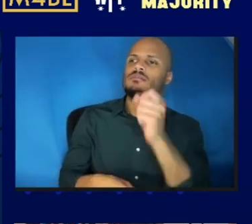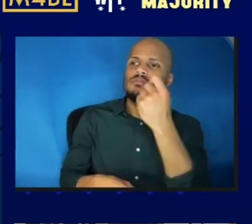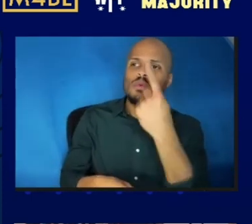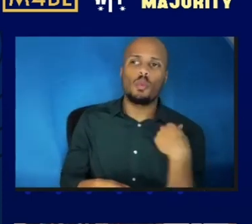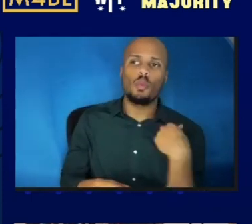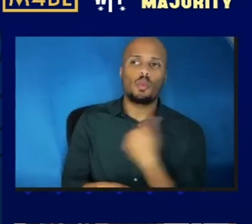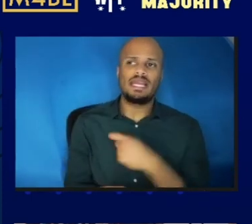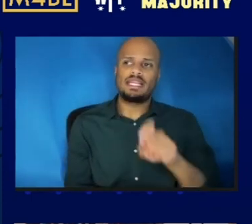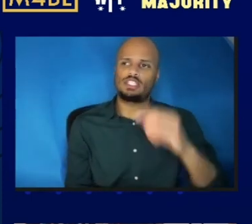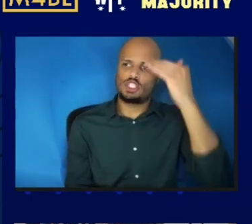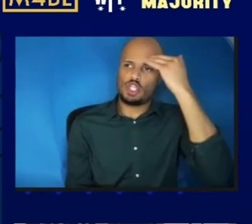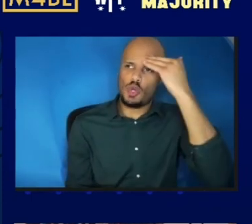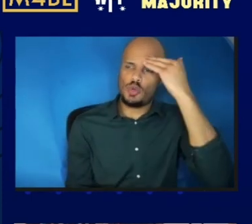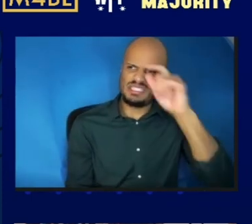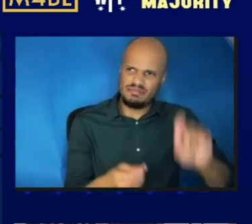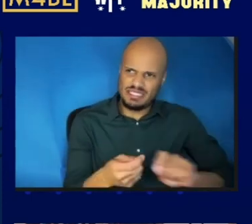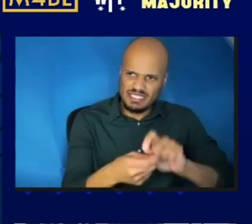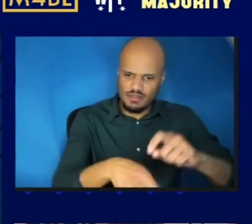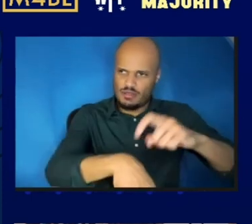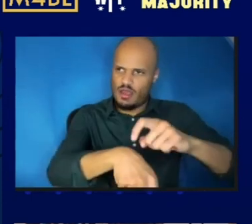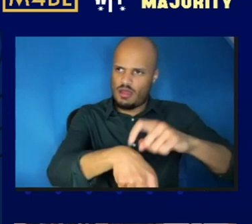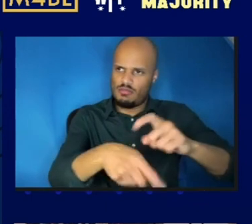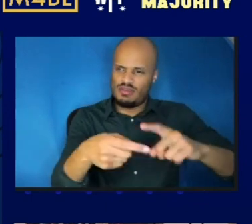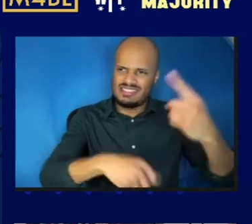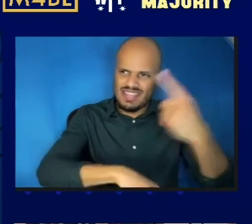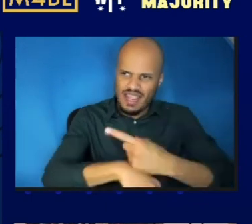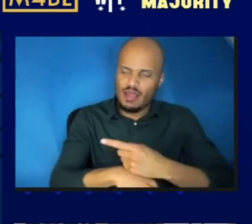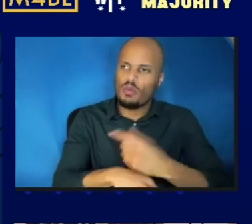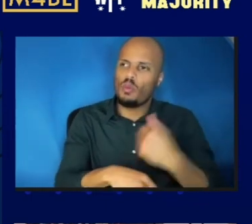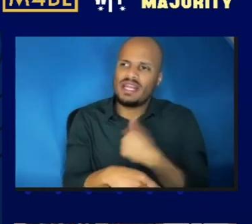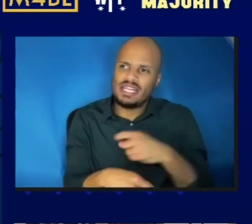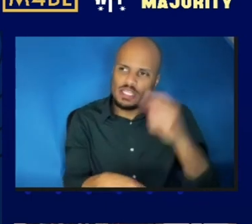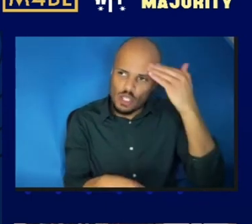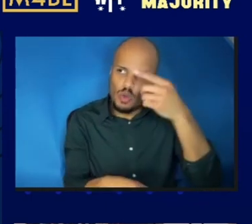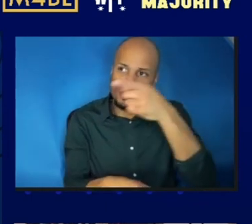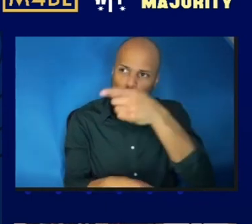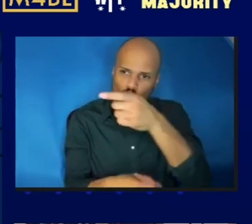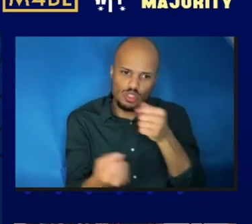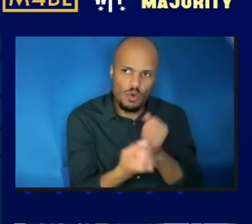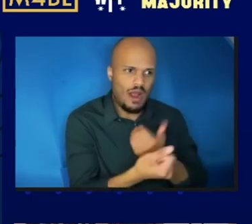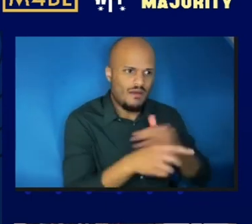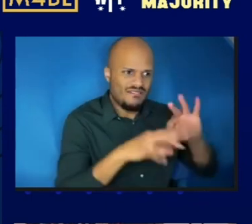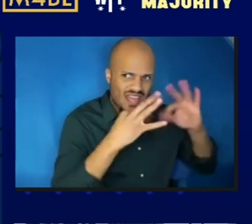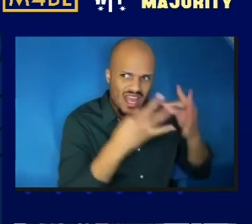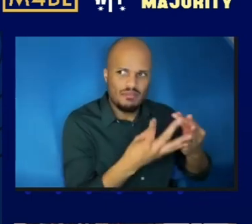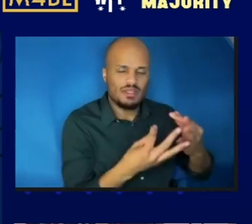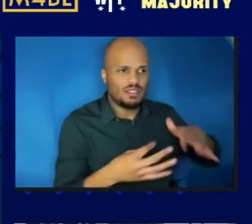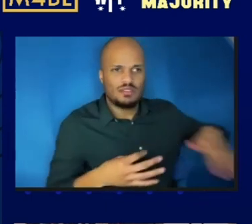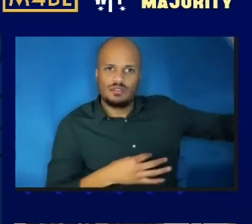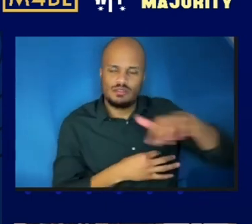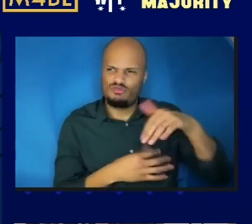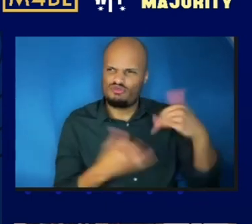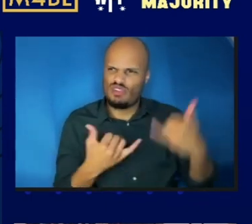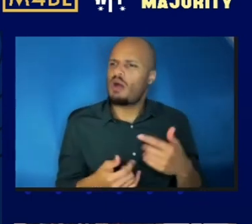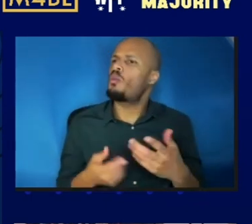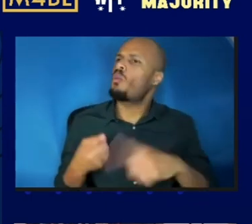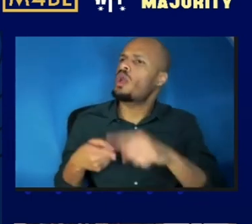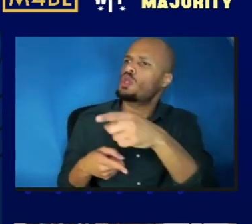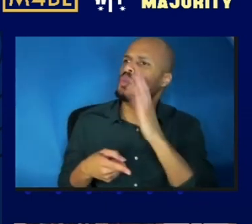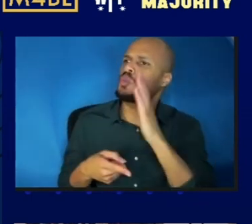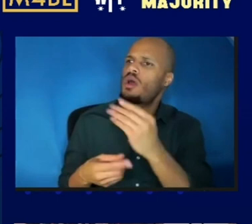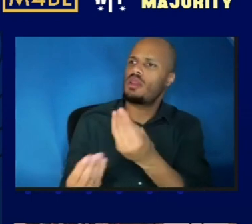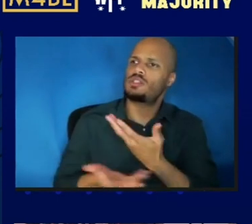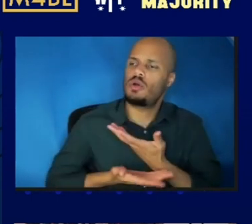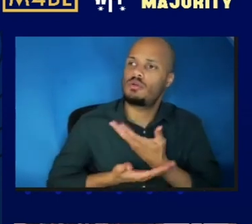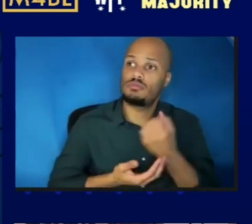to know with certainty that you're on the side of working families in a time when we need you most. when exactly are you going to get back to us, given that this